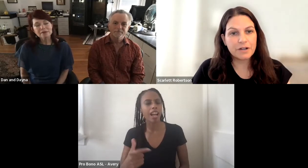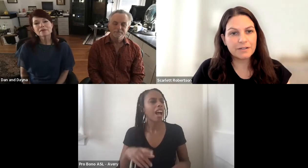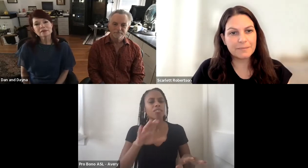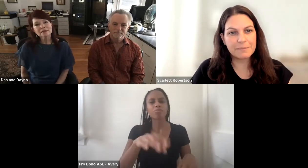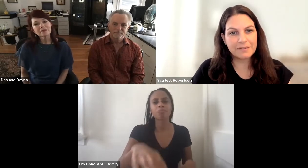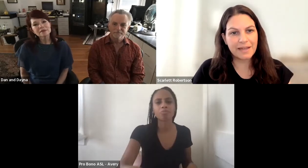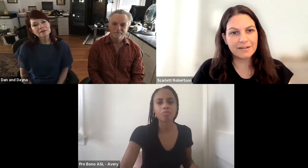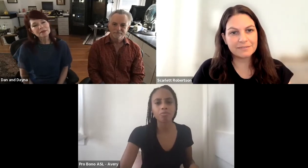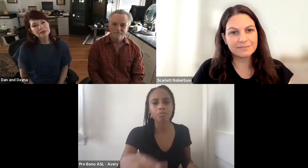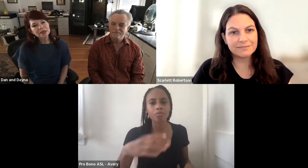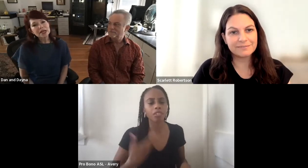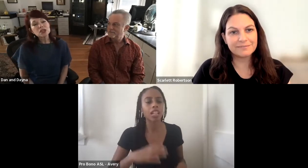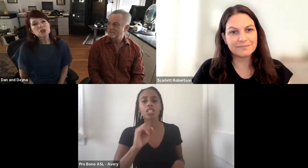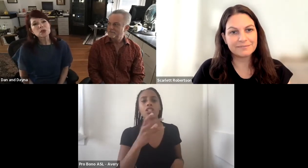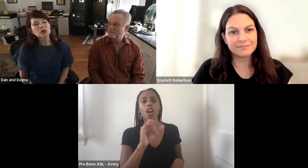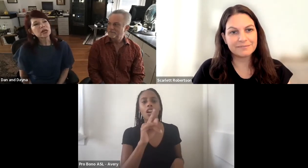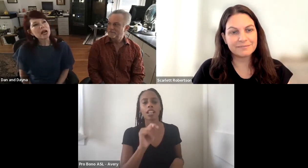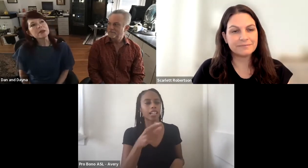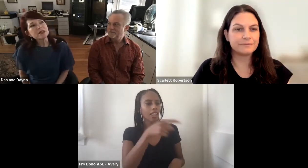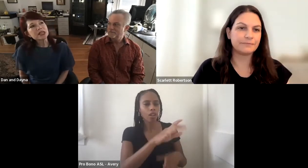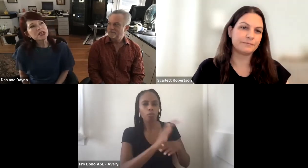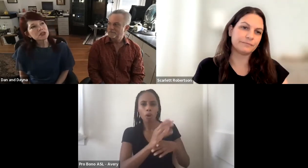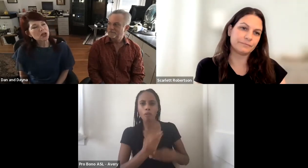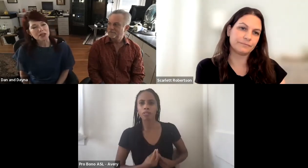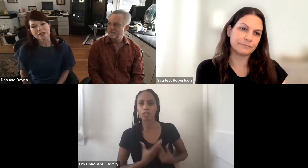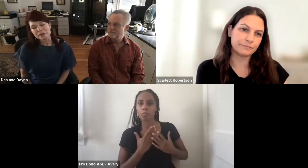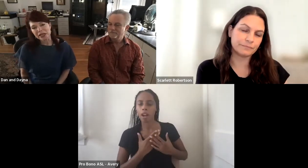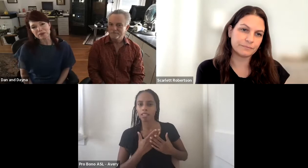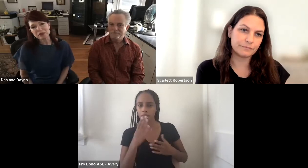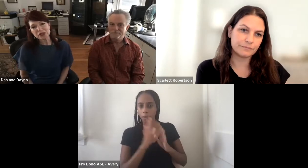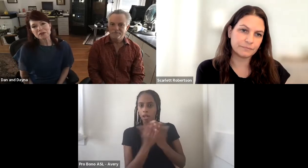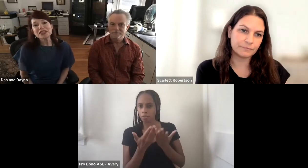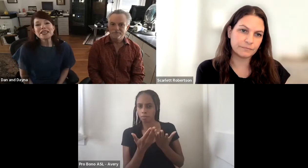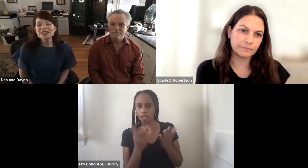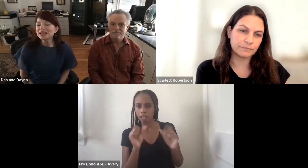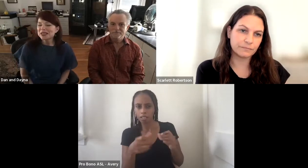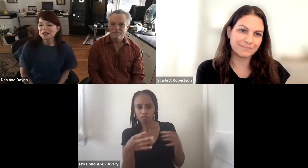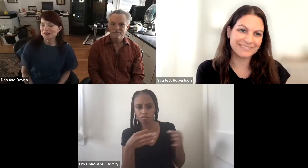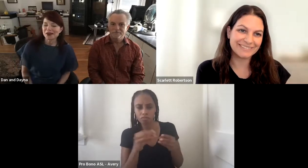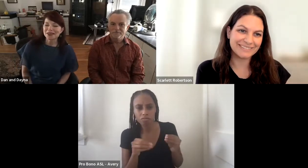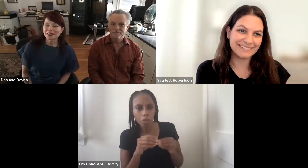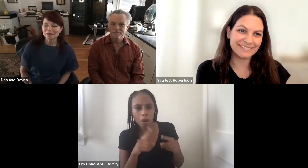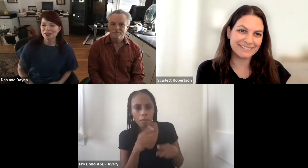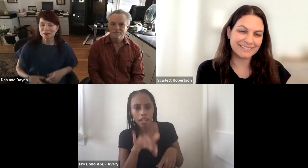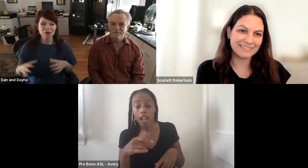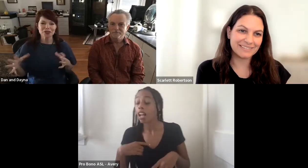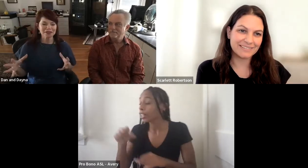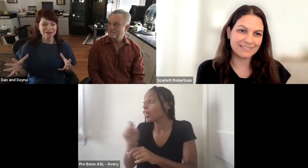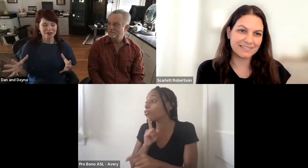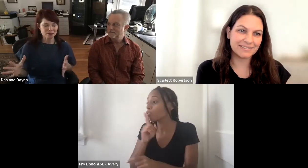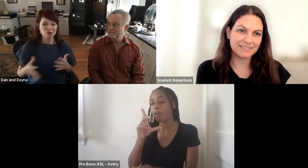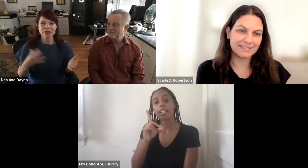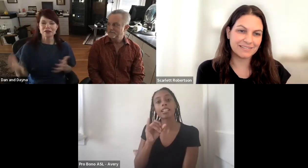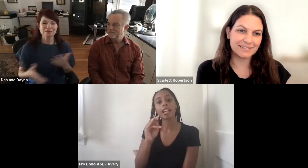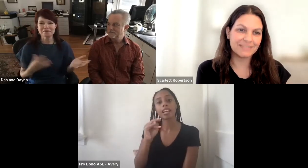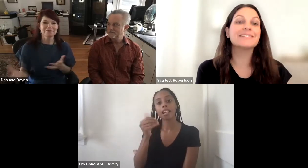you talk a little bit about that? Sure. I mean, the initial concept came from this conversation. A lot of times documentaries